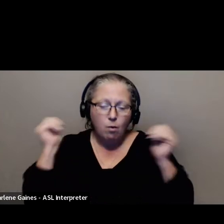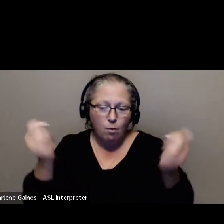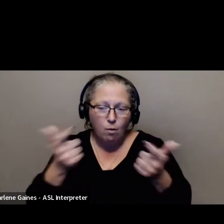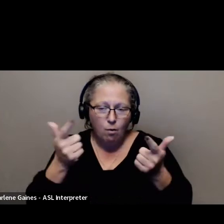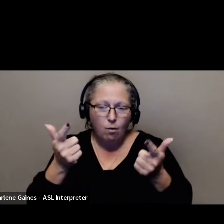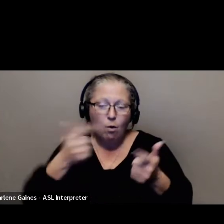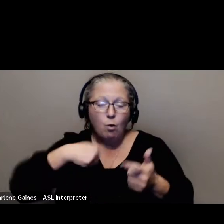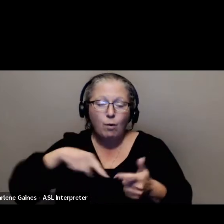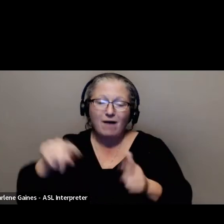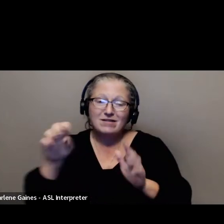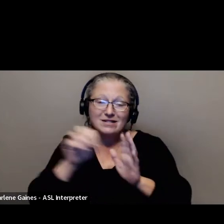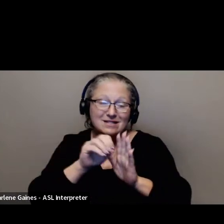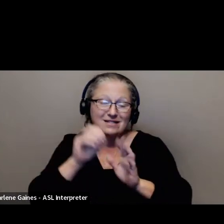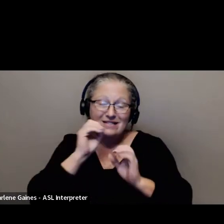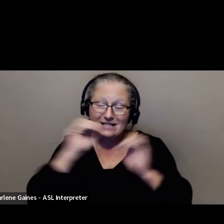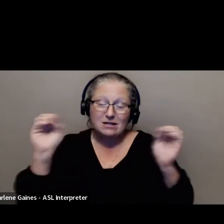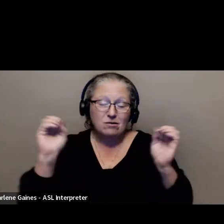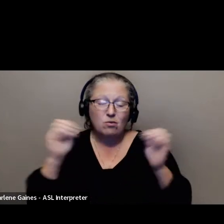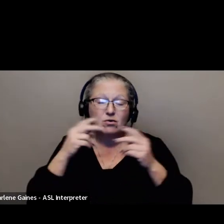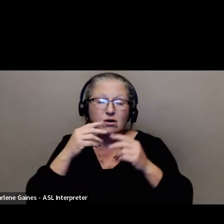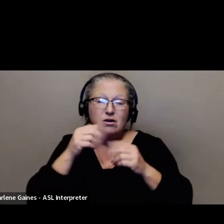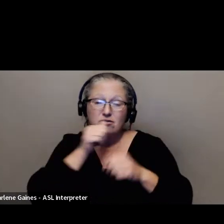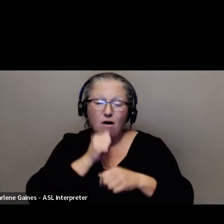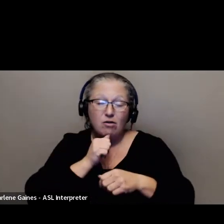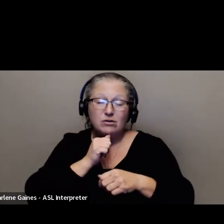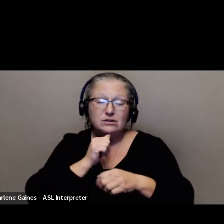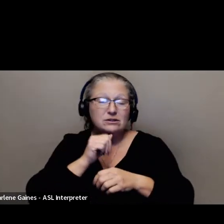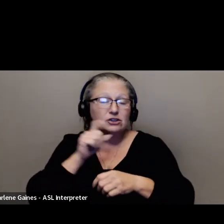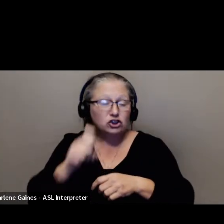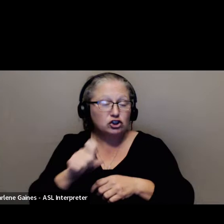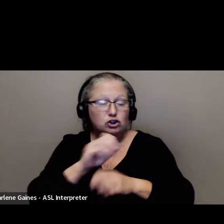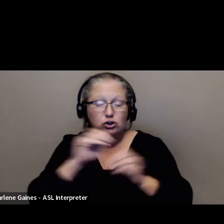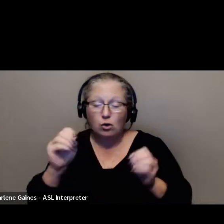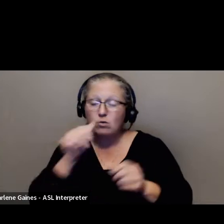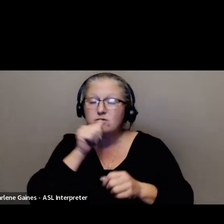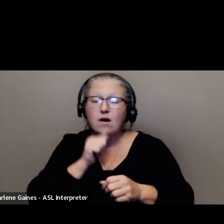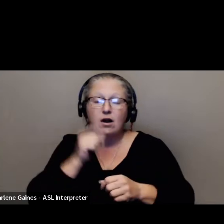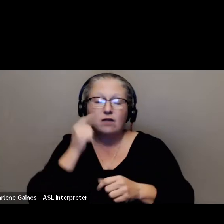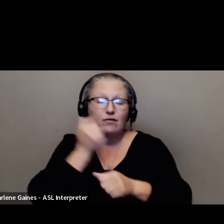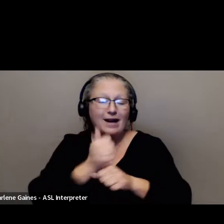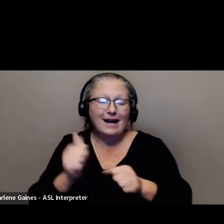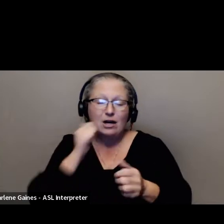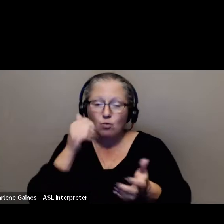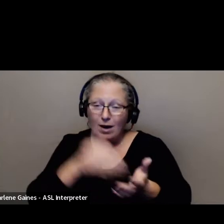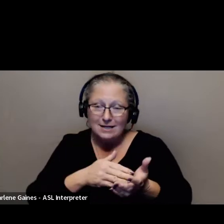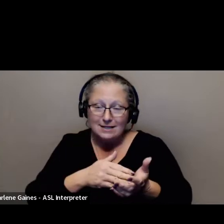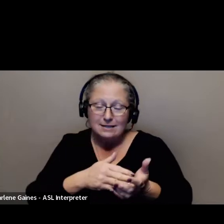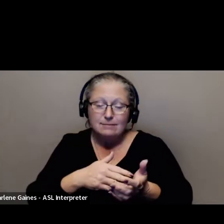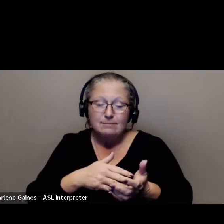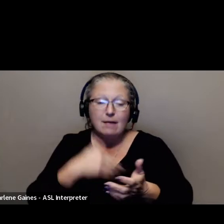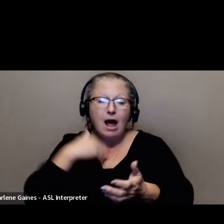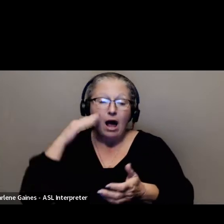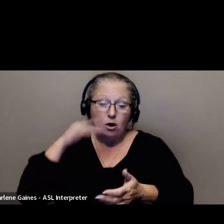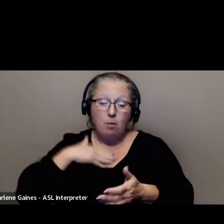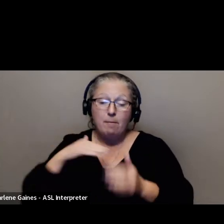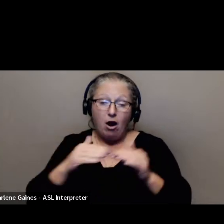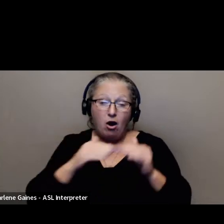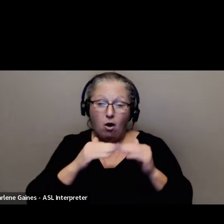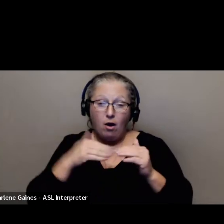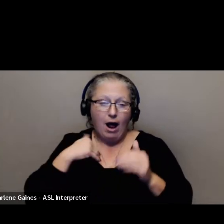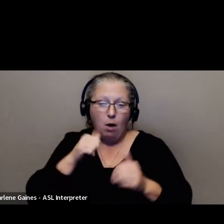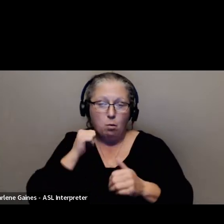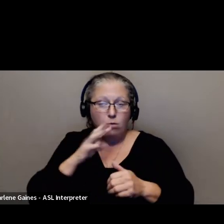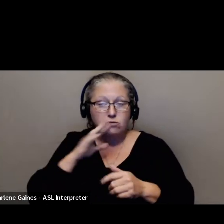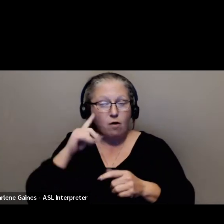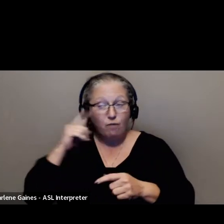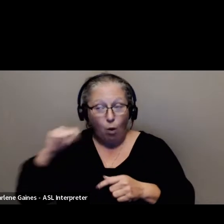and we have zero tolerance. We should have zero tolerance for any form of racism. And I want to say that I know my colleagues here. I don't want to speak for